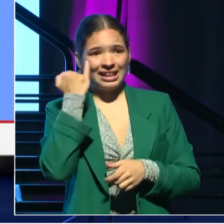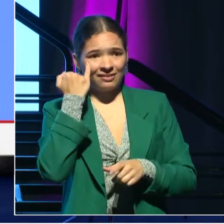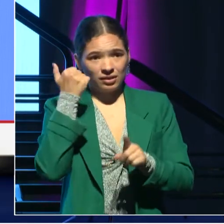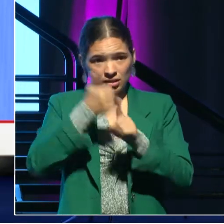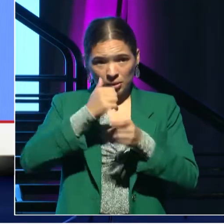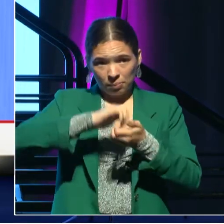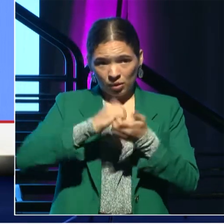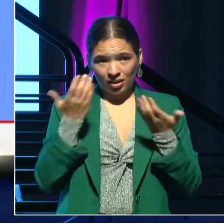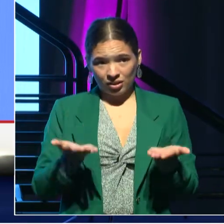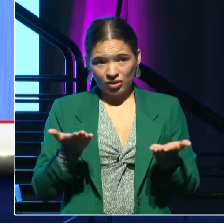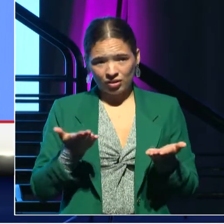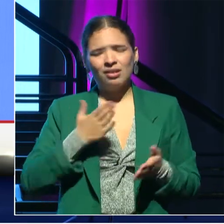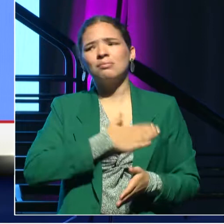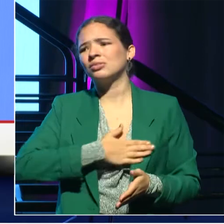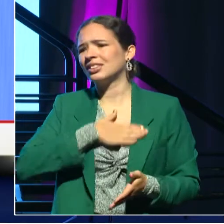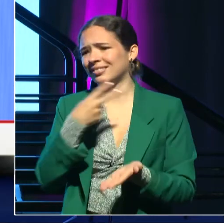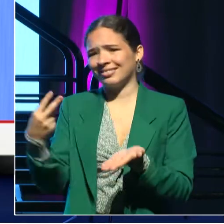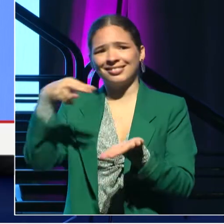today?